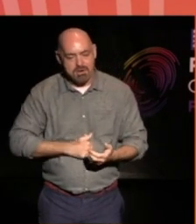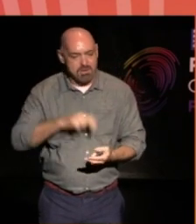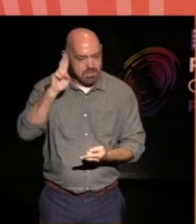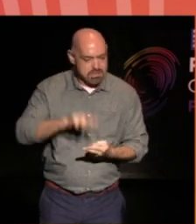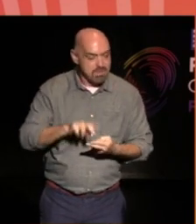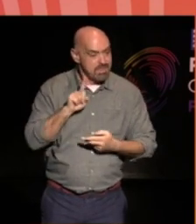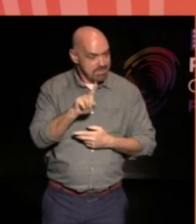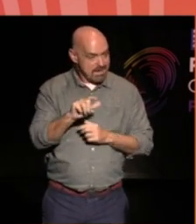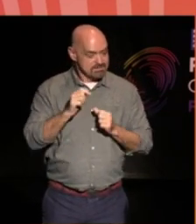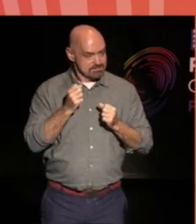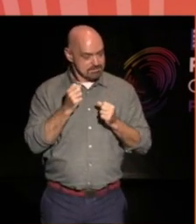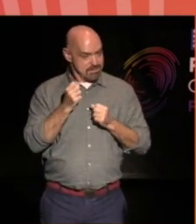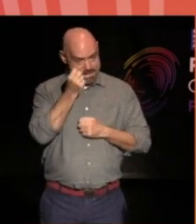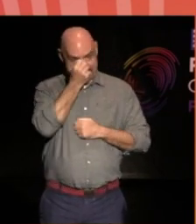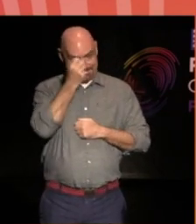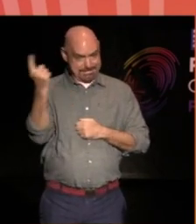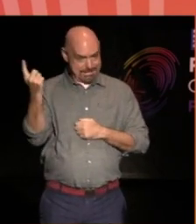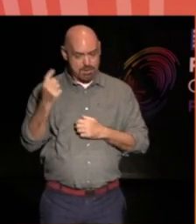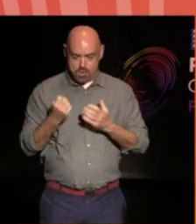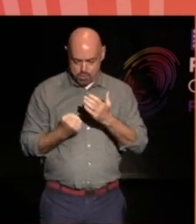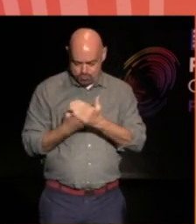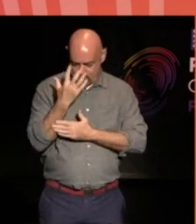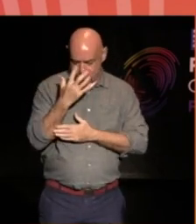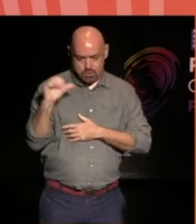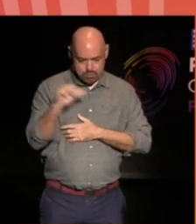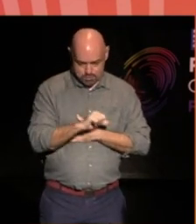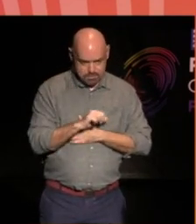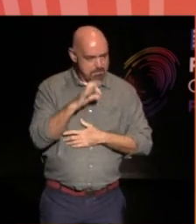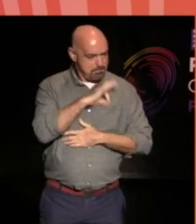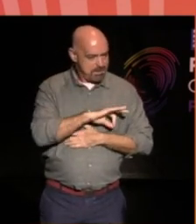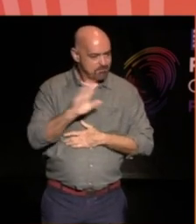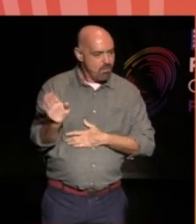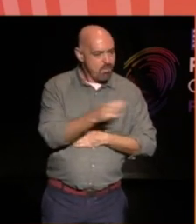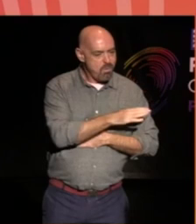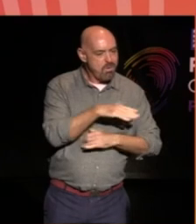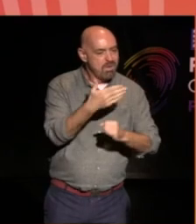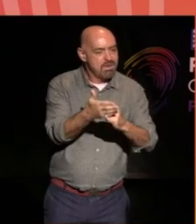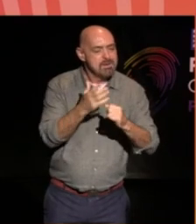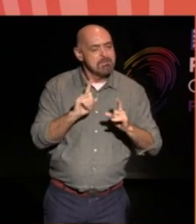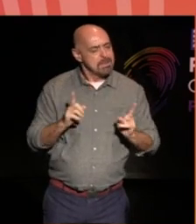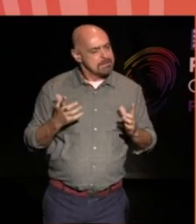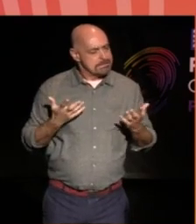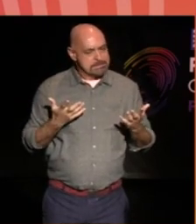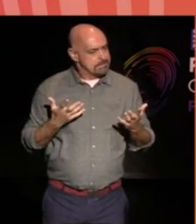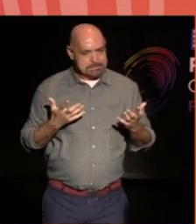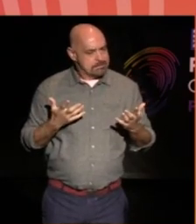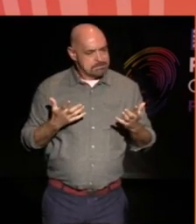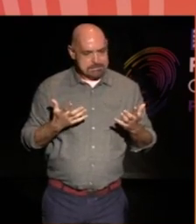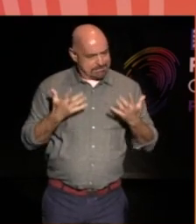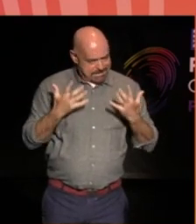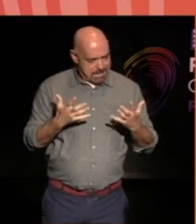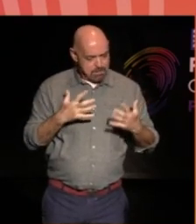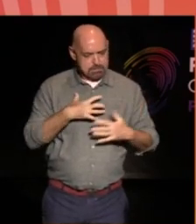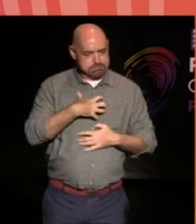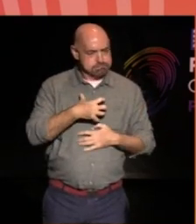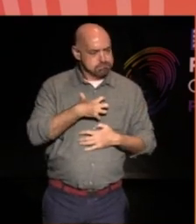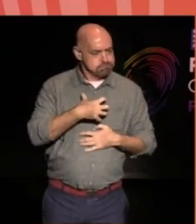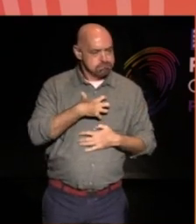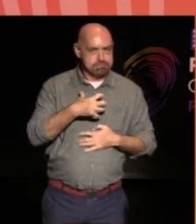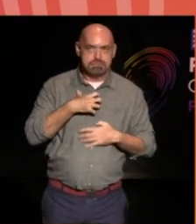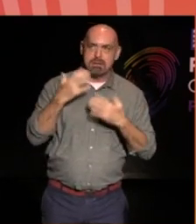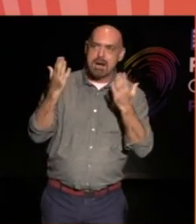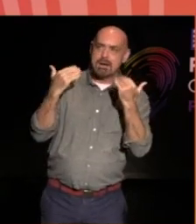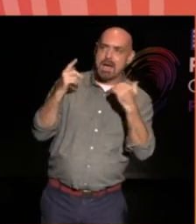growth idea would work for everybody in the end. But now that we're faced with a really frightening climate